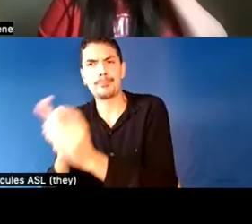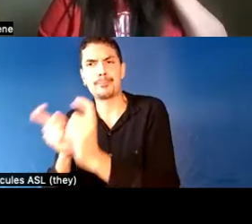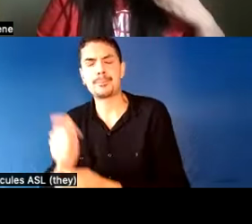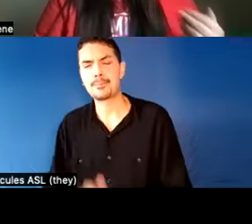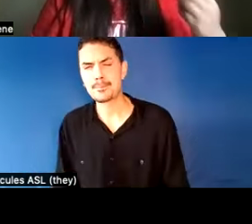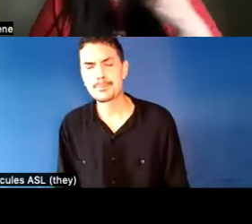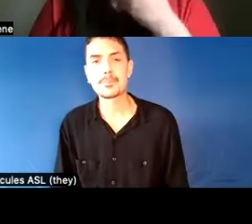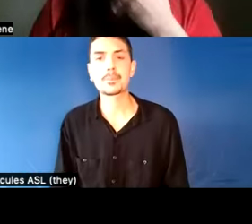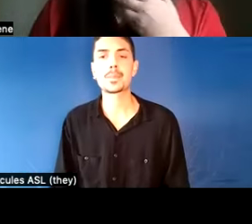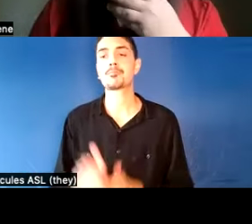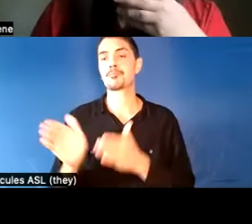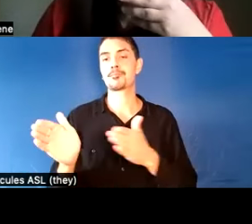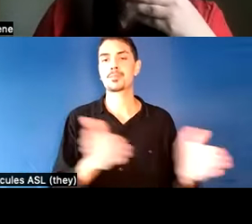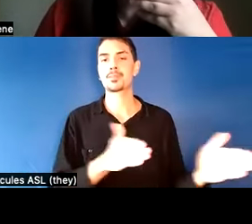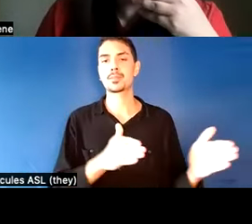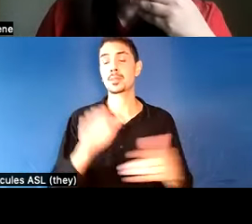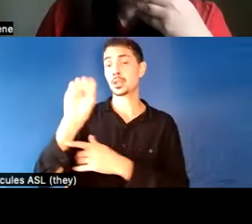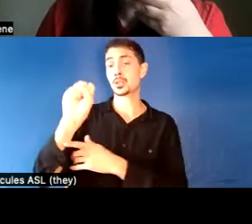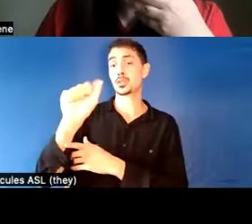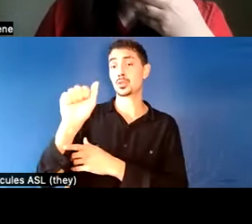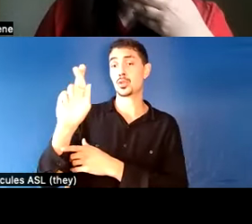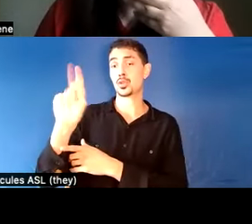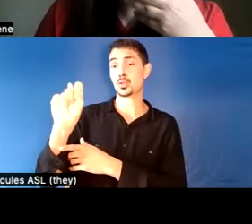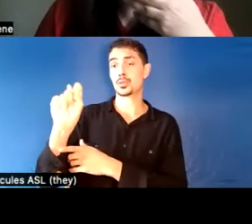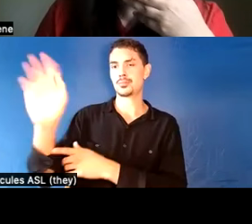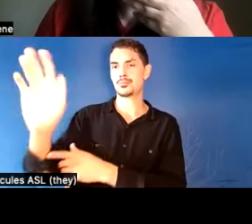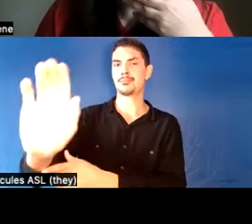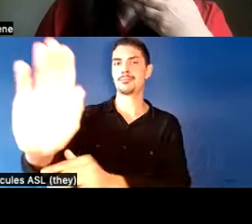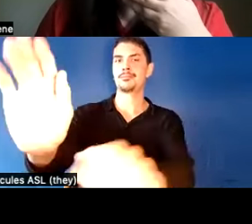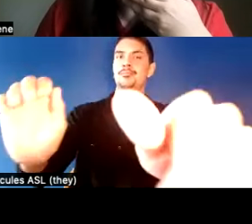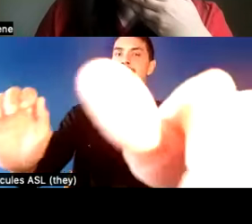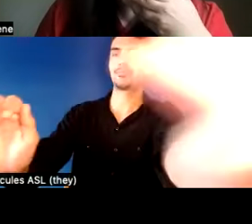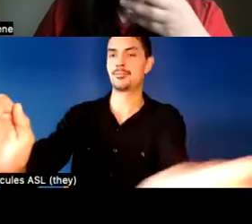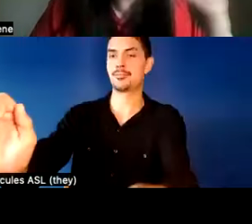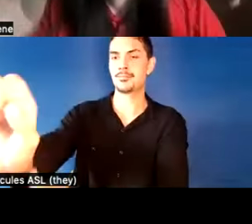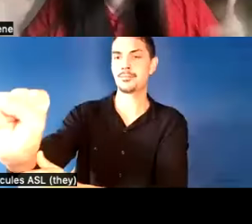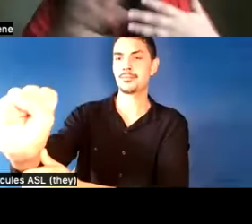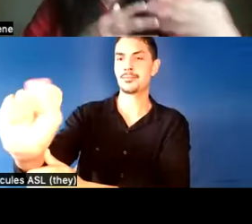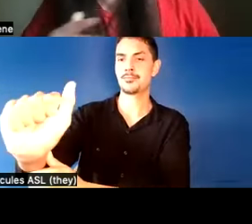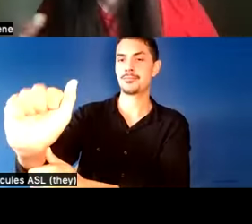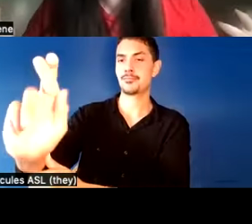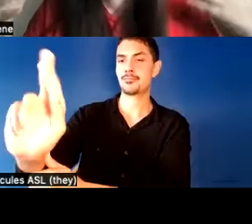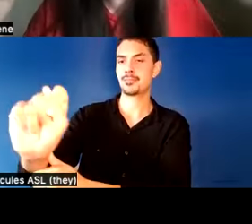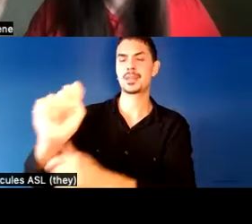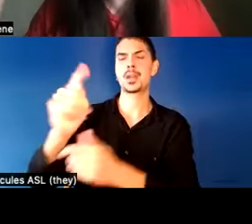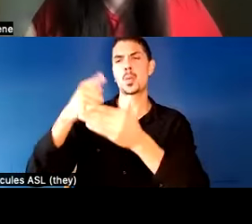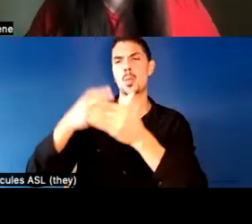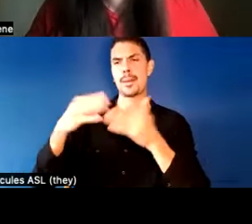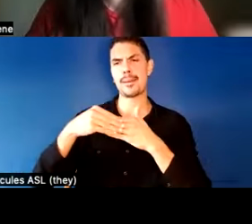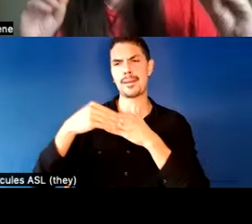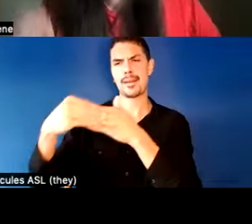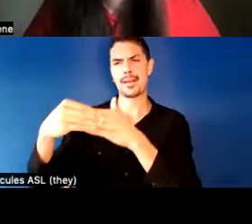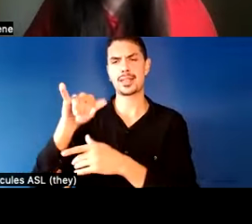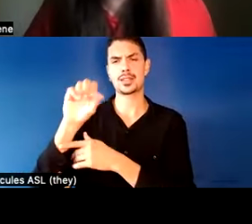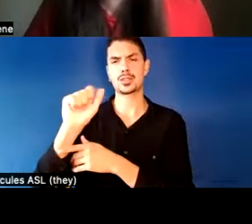And so, what guides the work of a SART? And I think that, as we're talking about, everyone's coming at these things from all these different disciplines